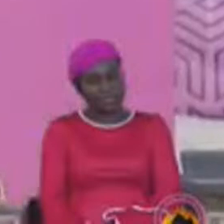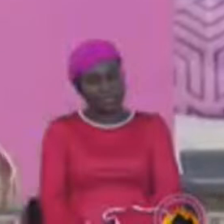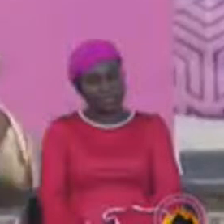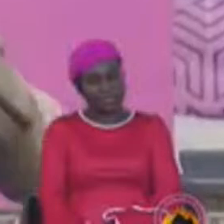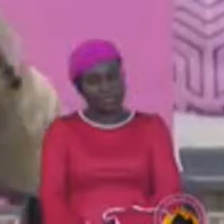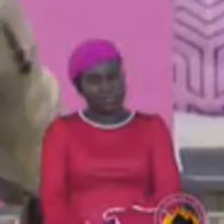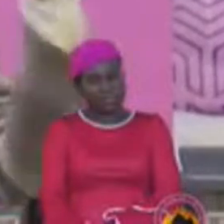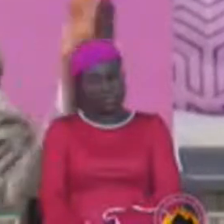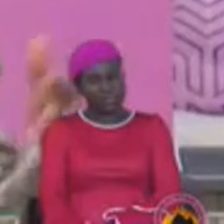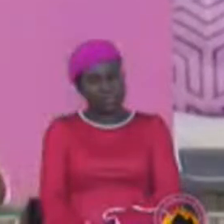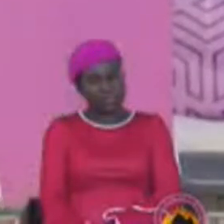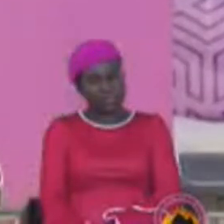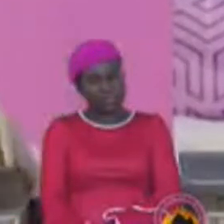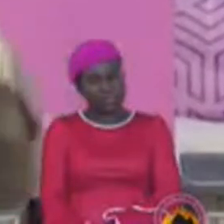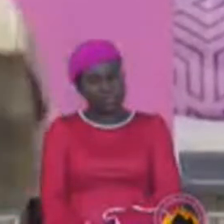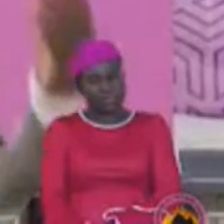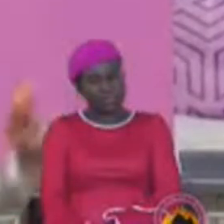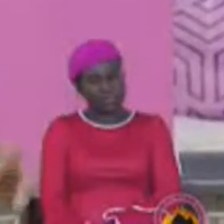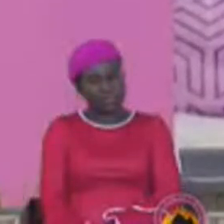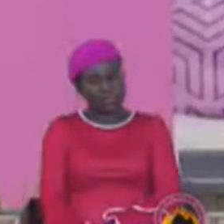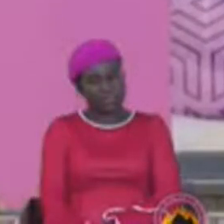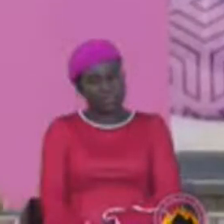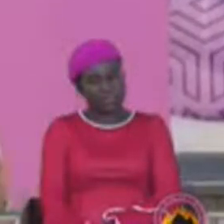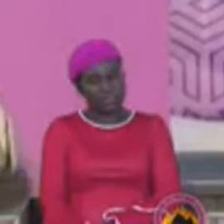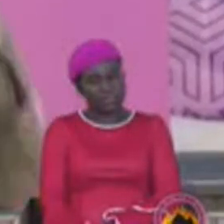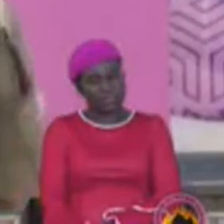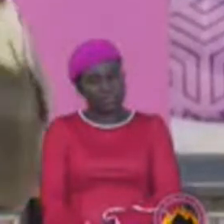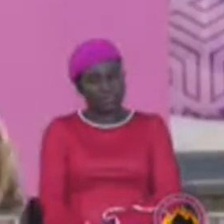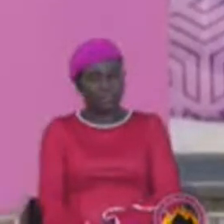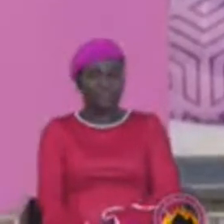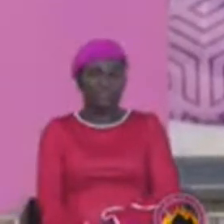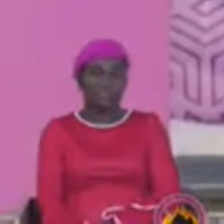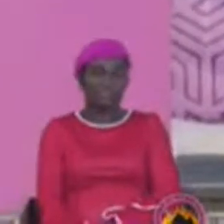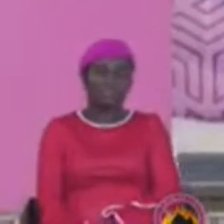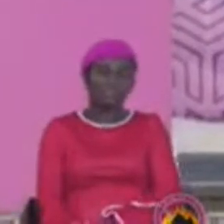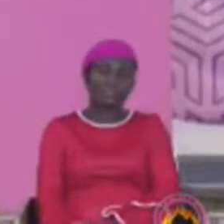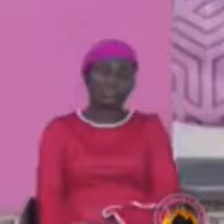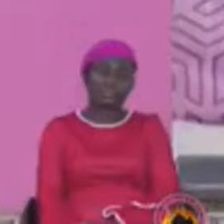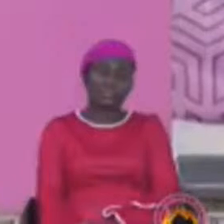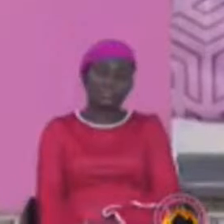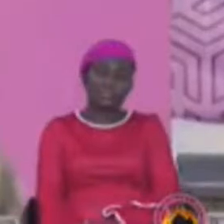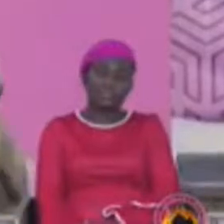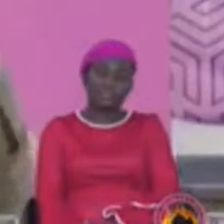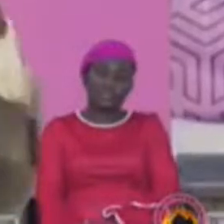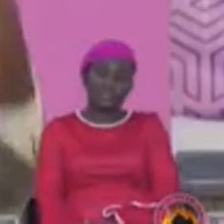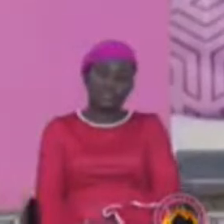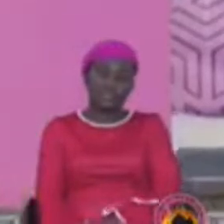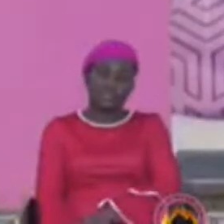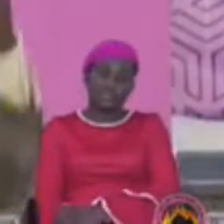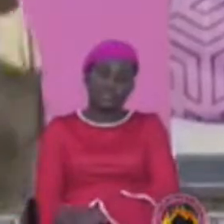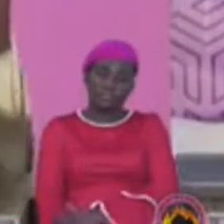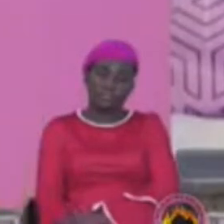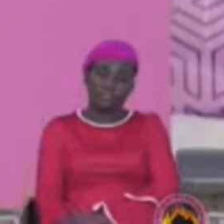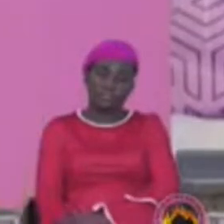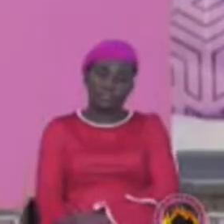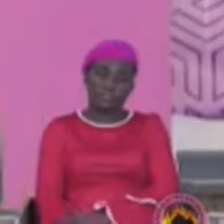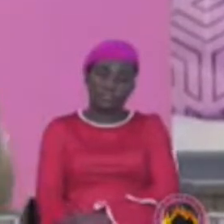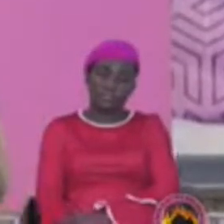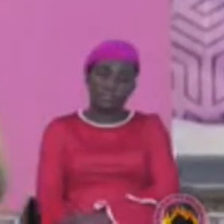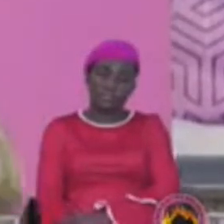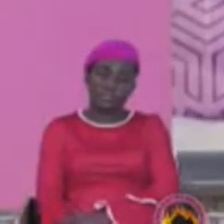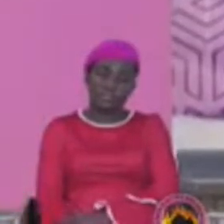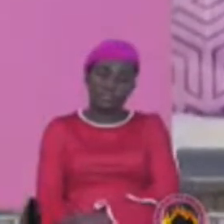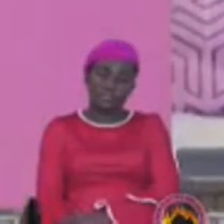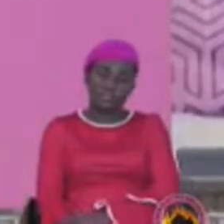his friend, and we always tell him, don't cause trouble again. In one of these days, trouble happened on the street. Police came, they arrested him,